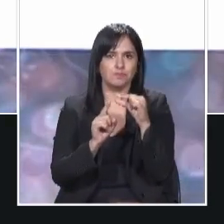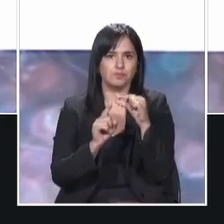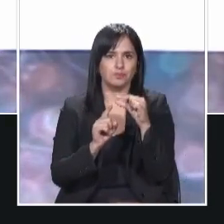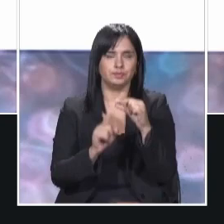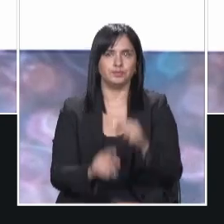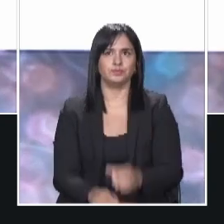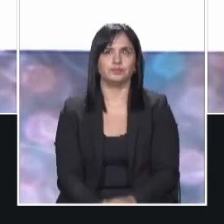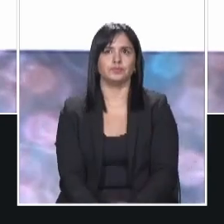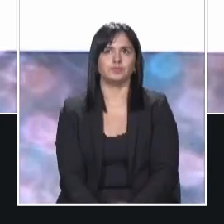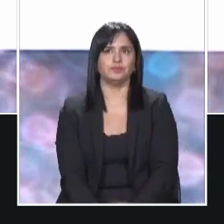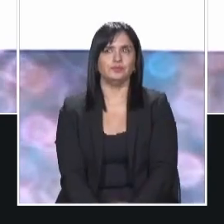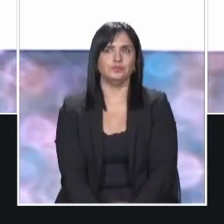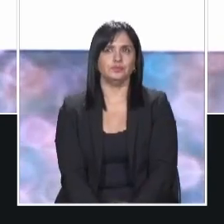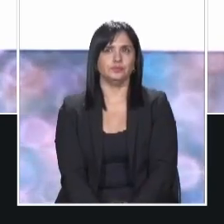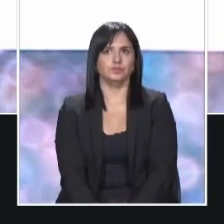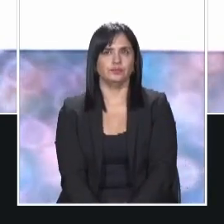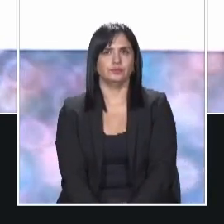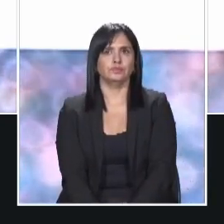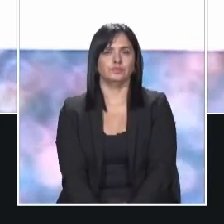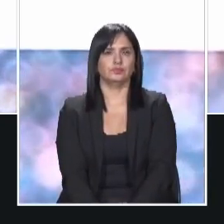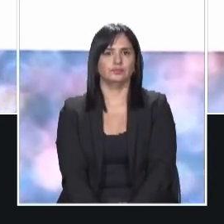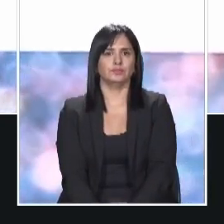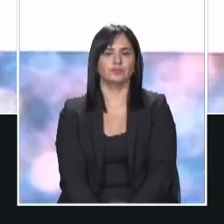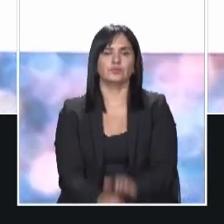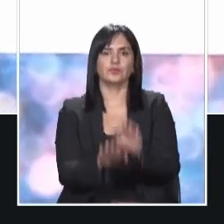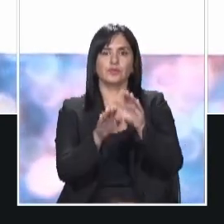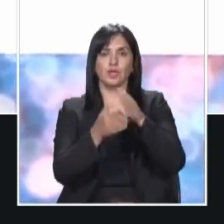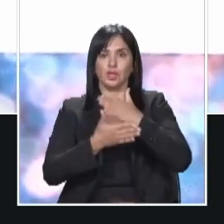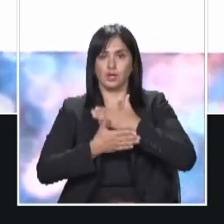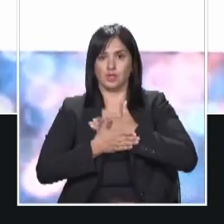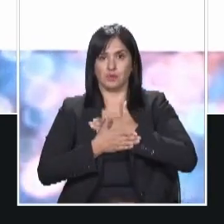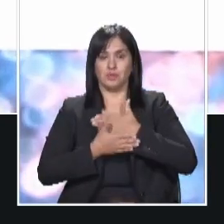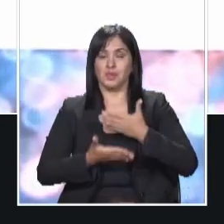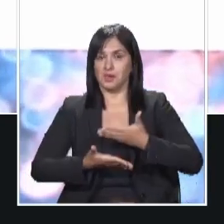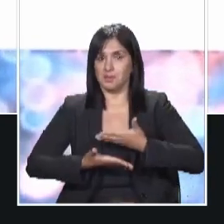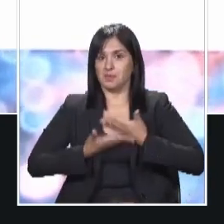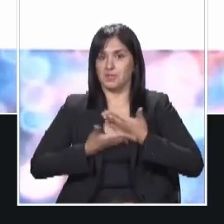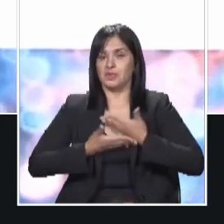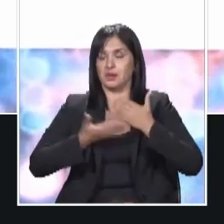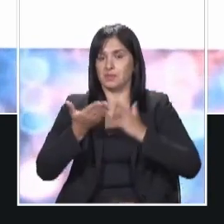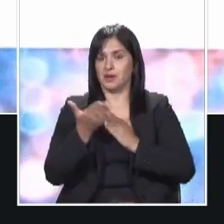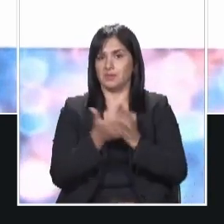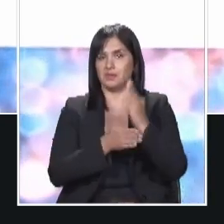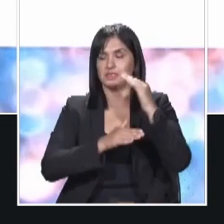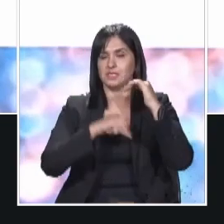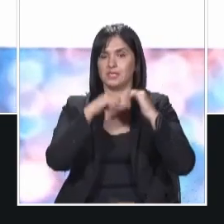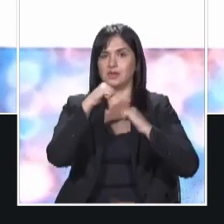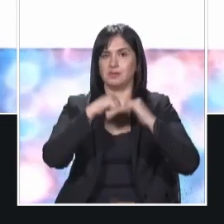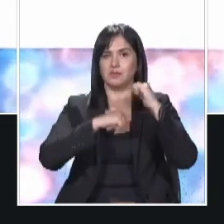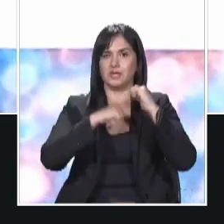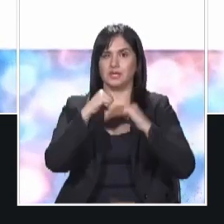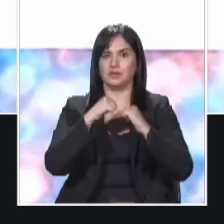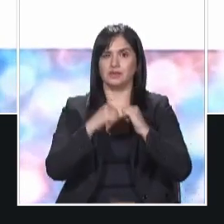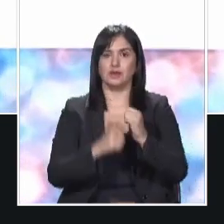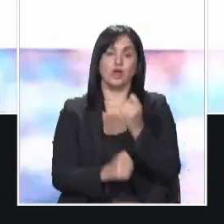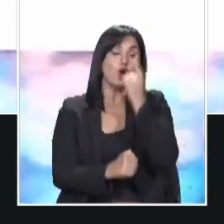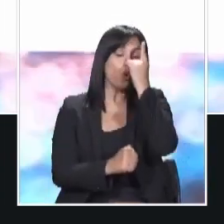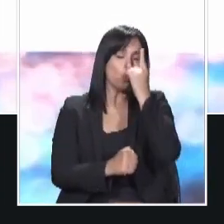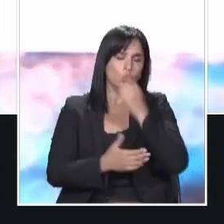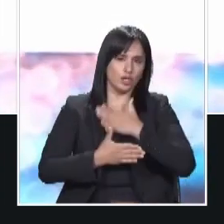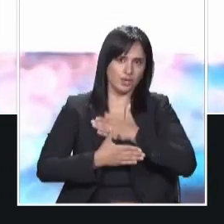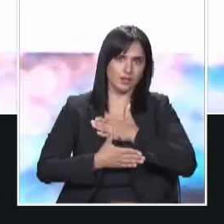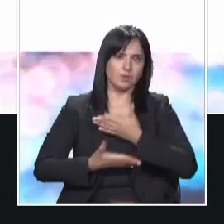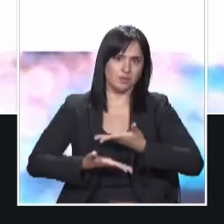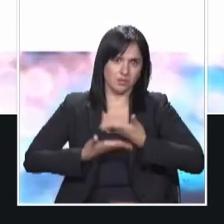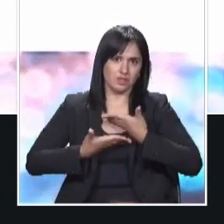My motivation for starting this company was, one of my motivations was to push the boundaries of what's